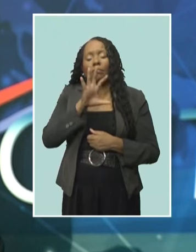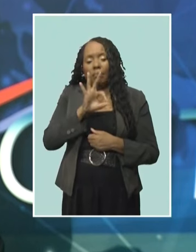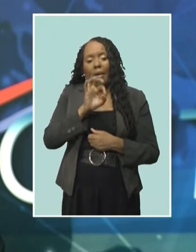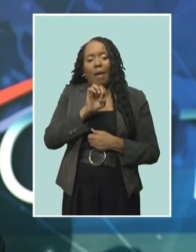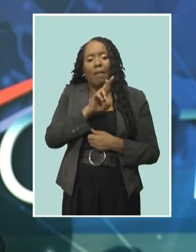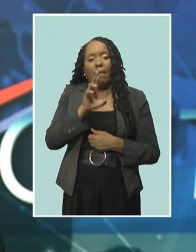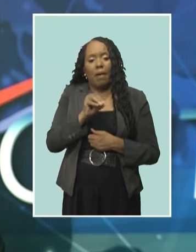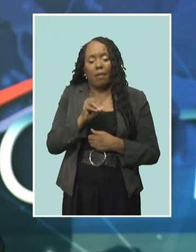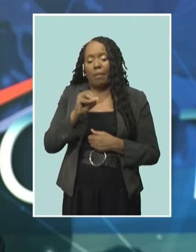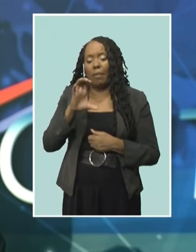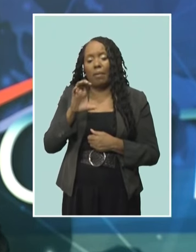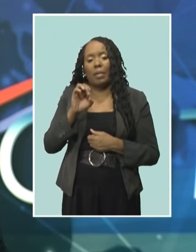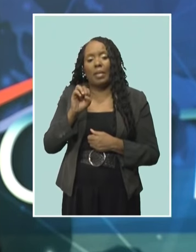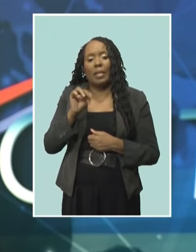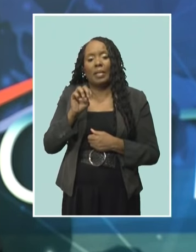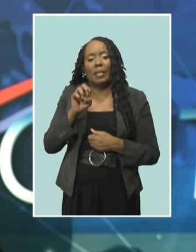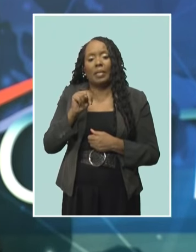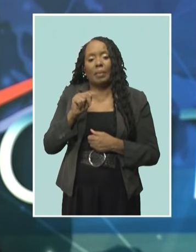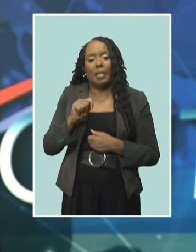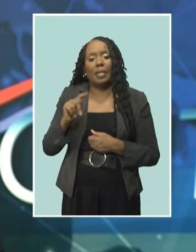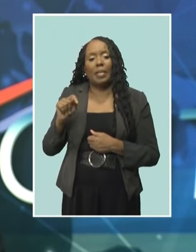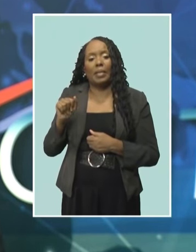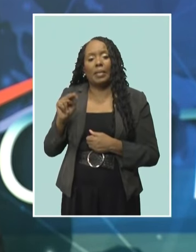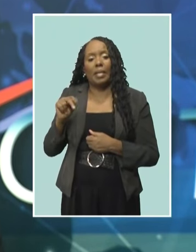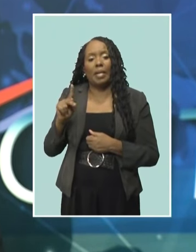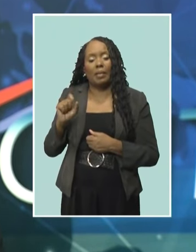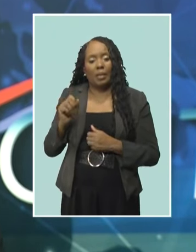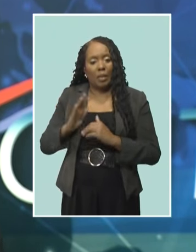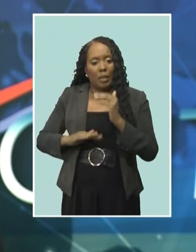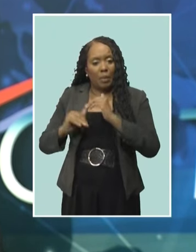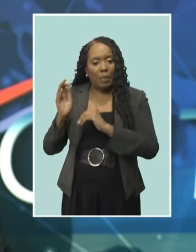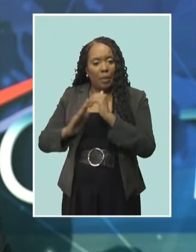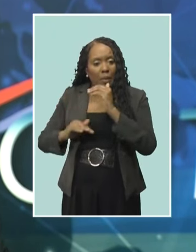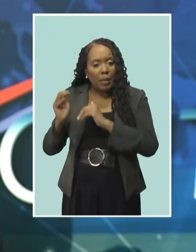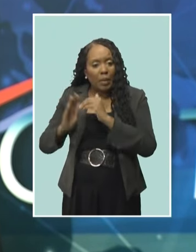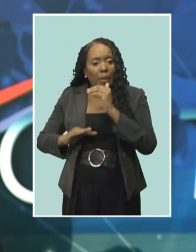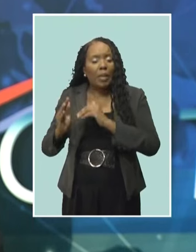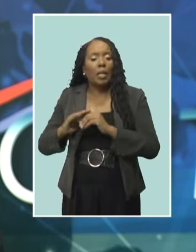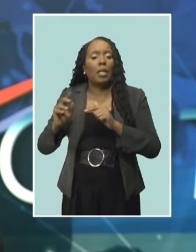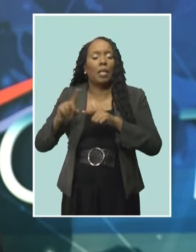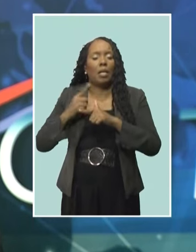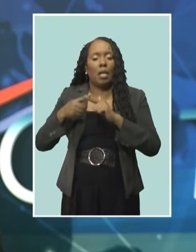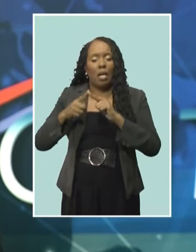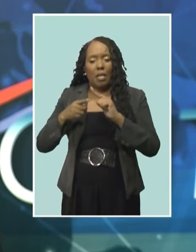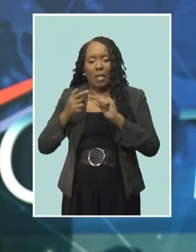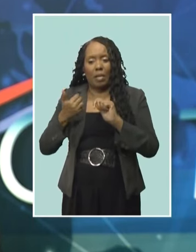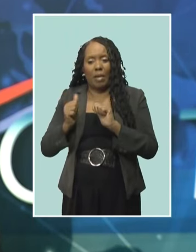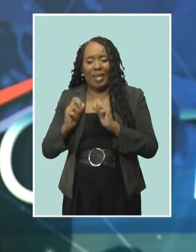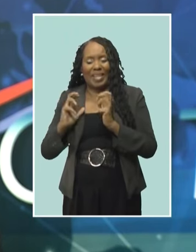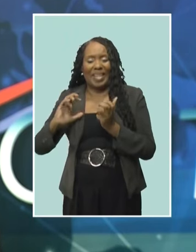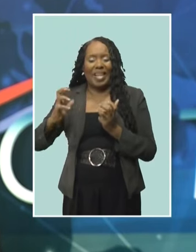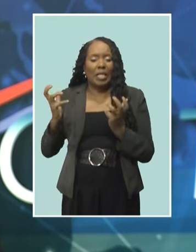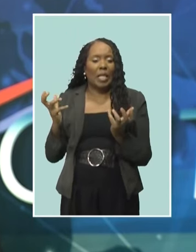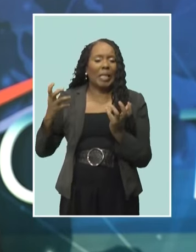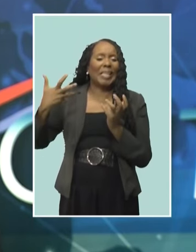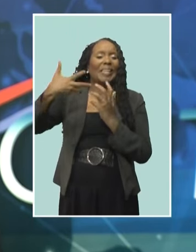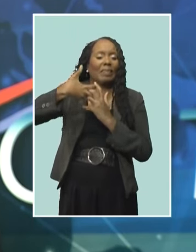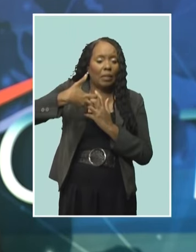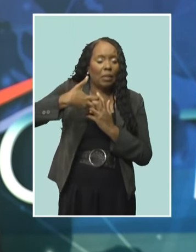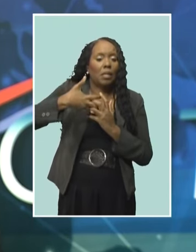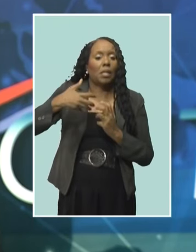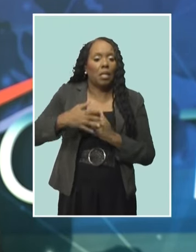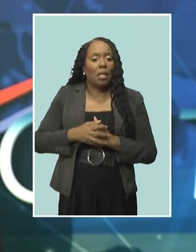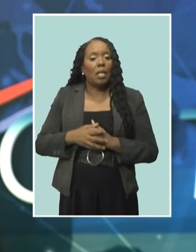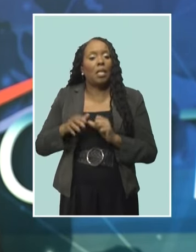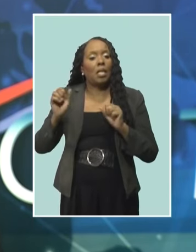by hand, troweling layers of cement mortar onto a wire frame. According to Mr. Hines, this can be used by farmers to build